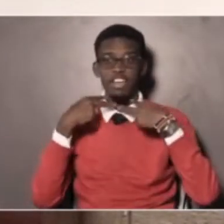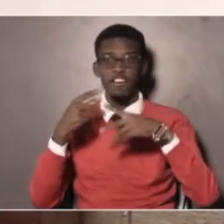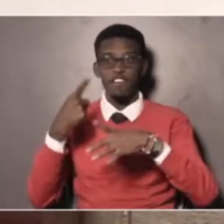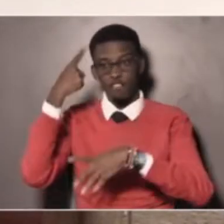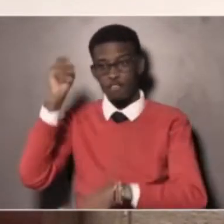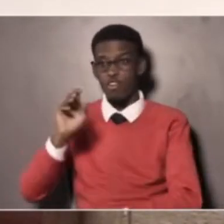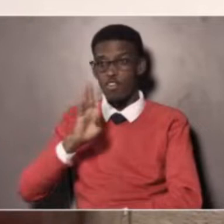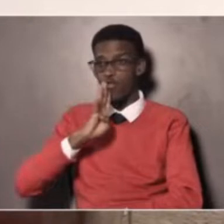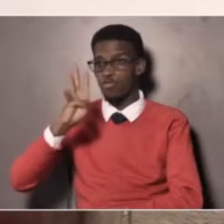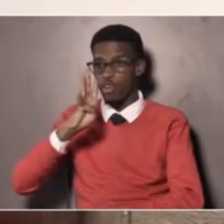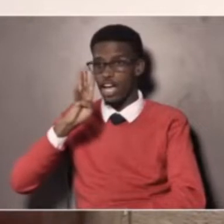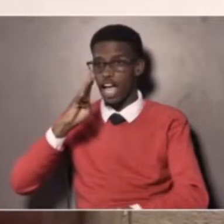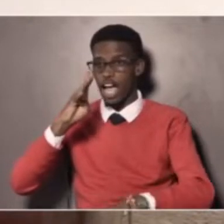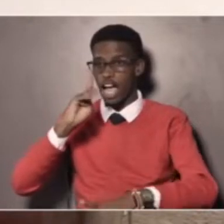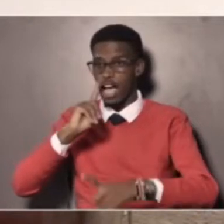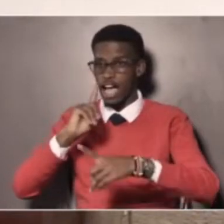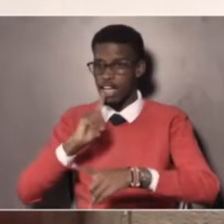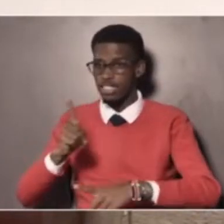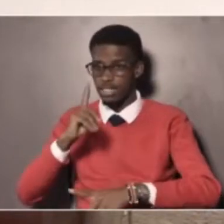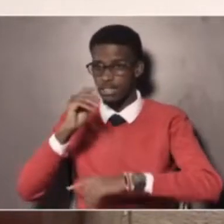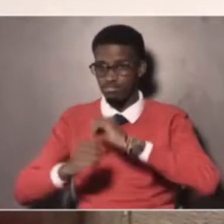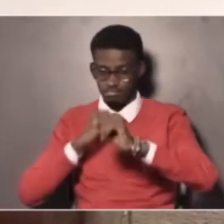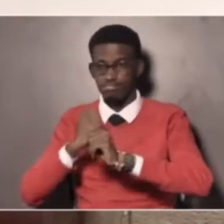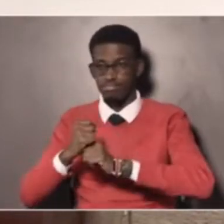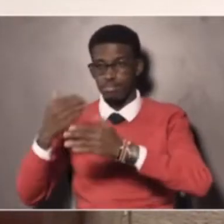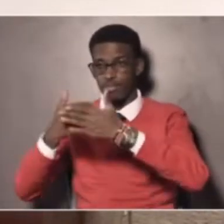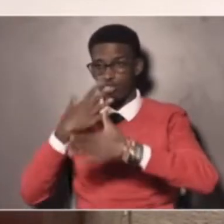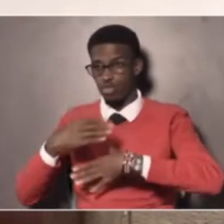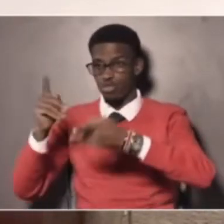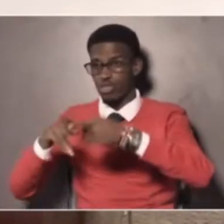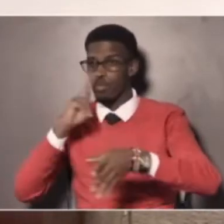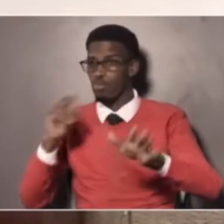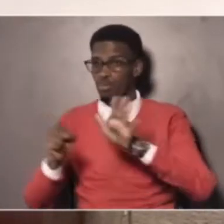400 years before going back to the promised land.